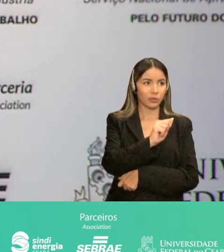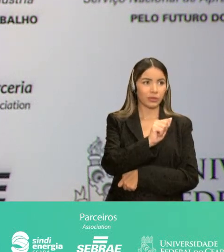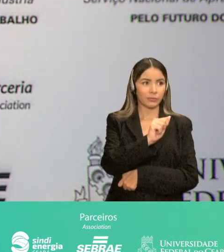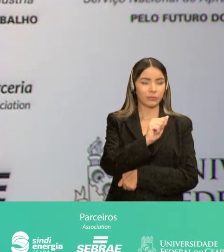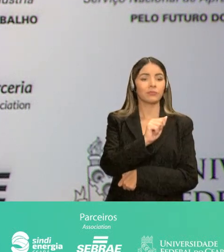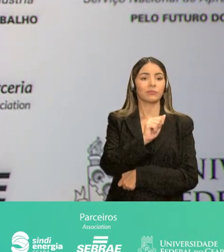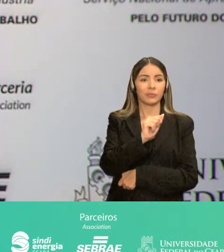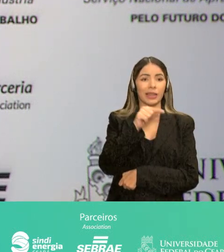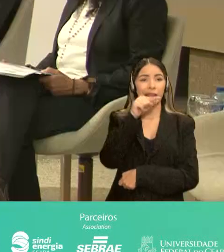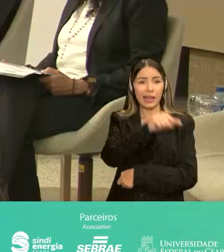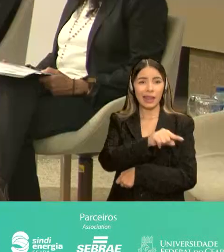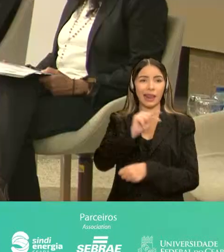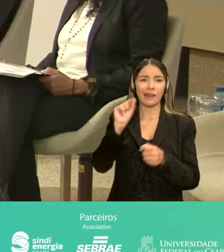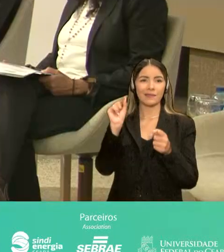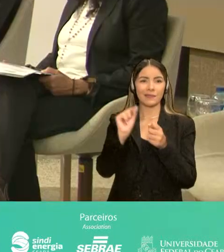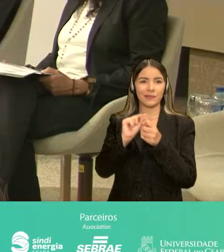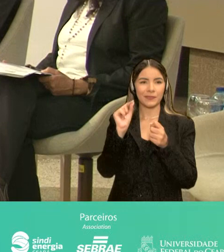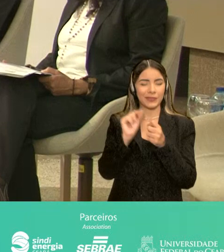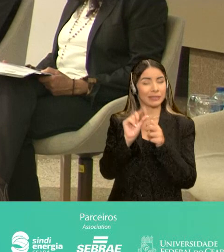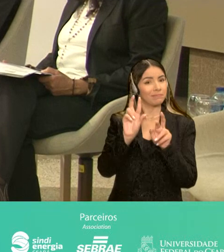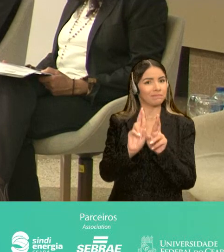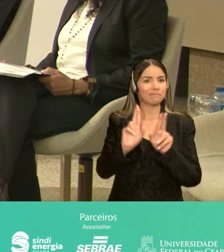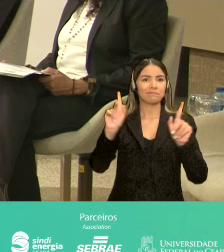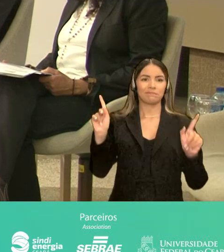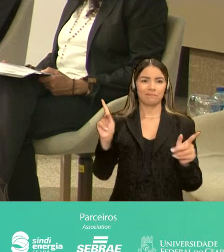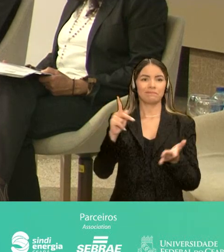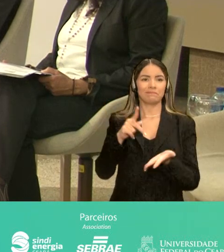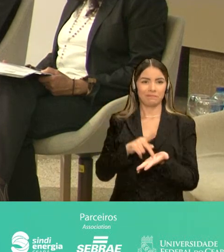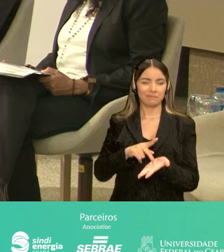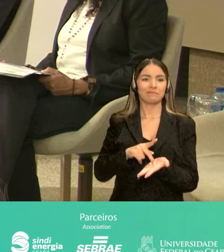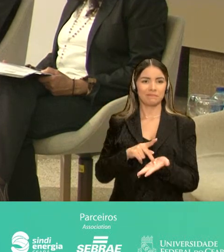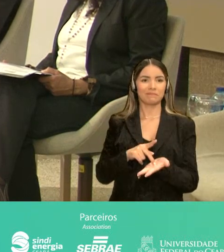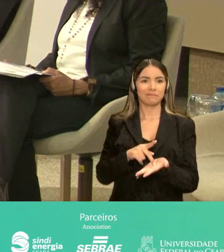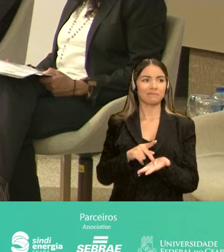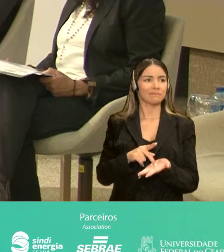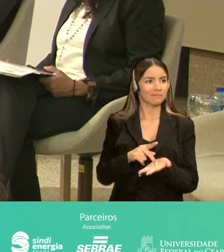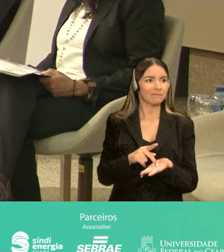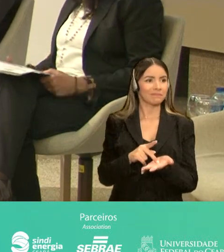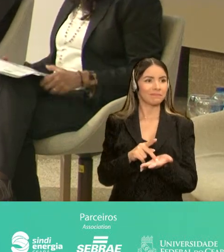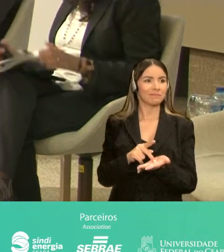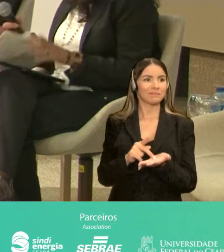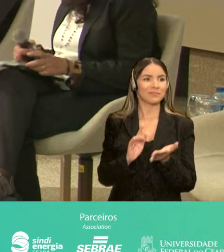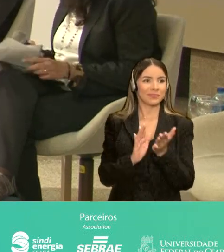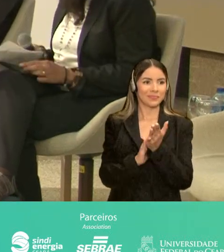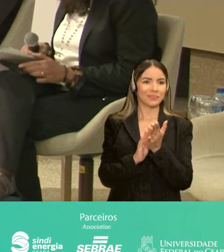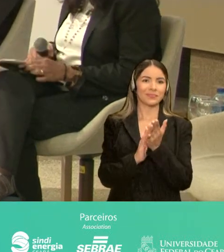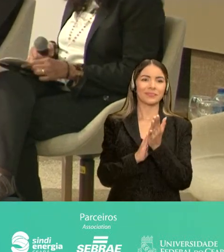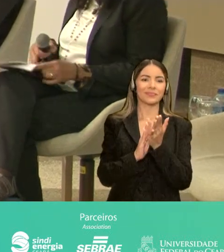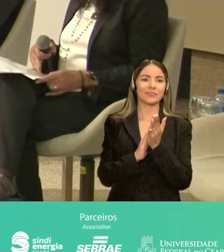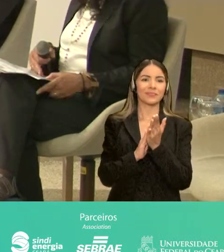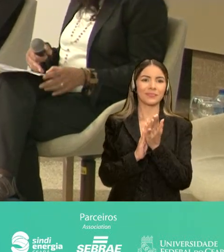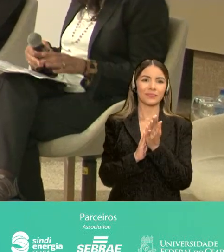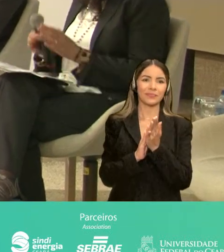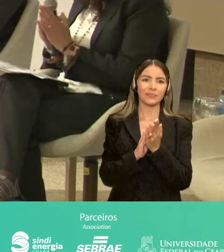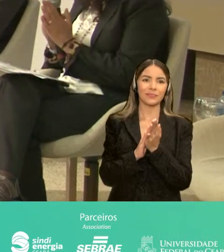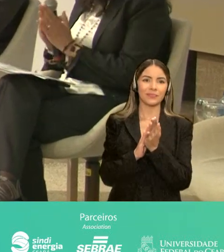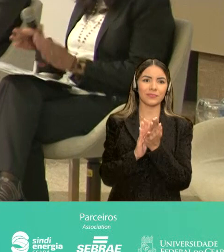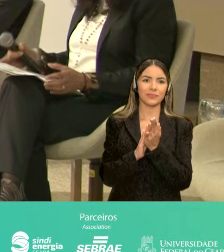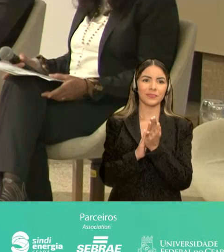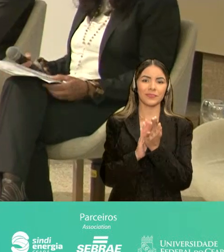award porque realmente ela fez because muita she diferença deserved pra it. gente nessa She's been making a difference.